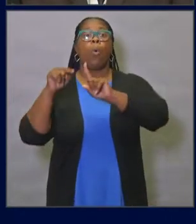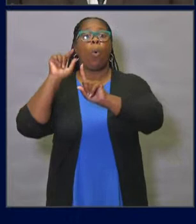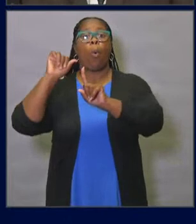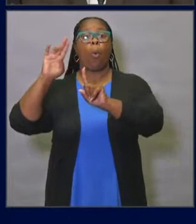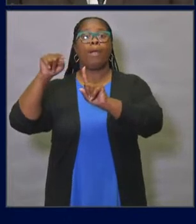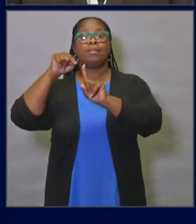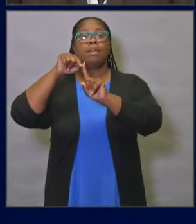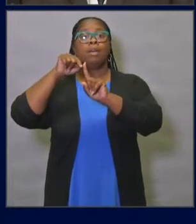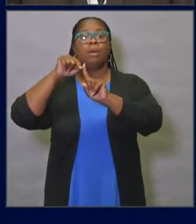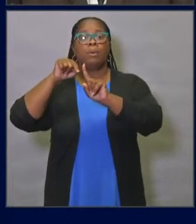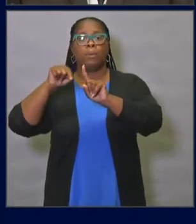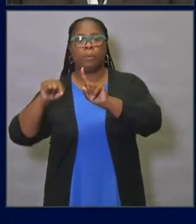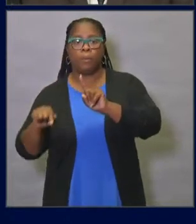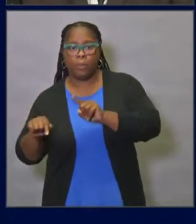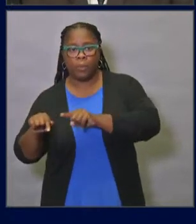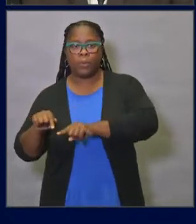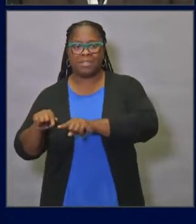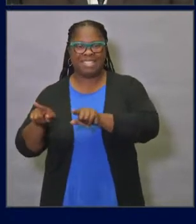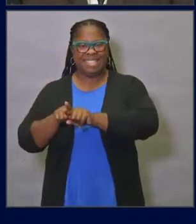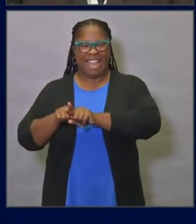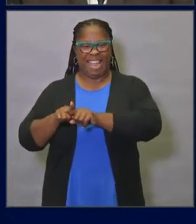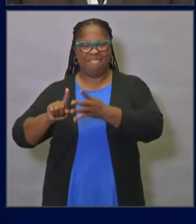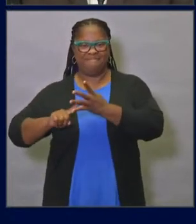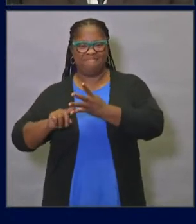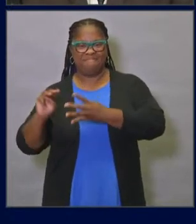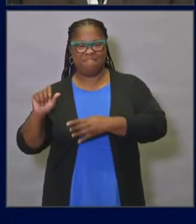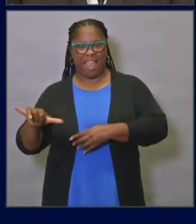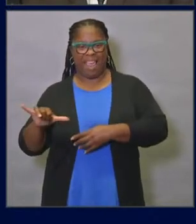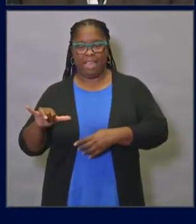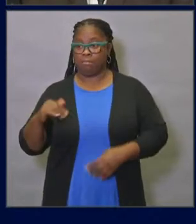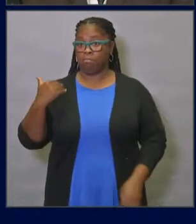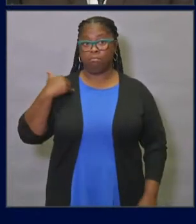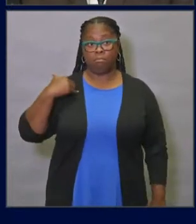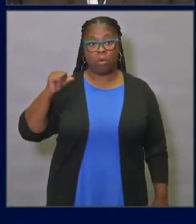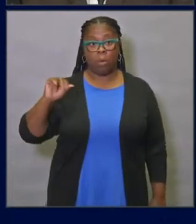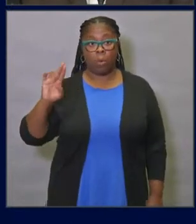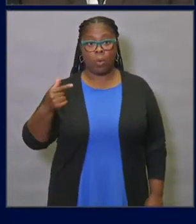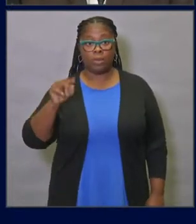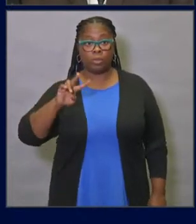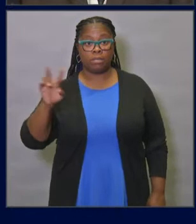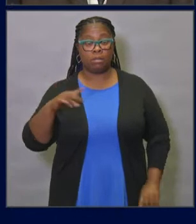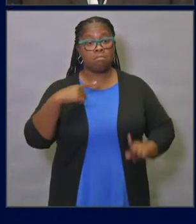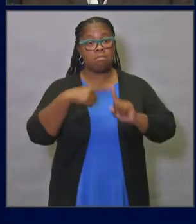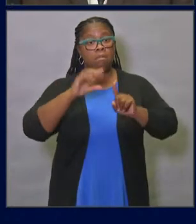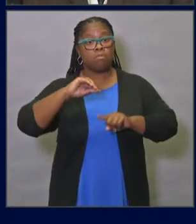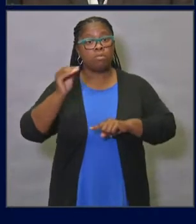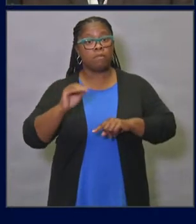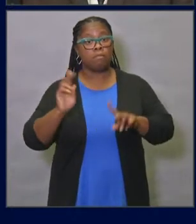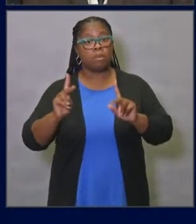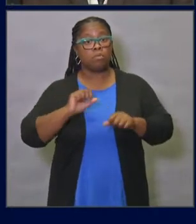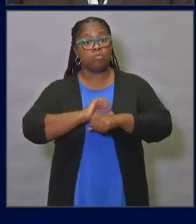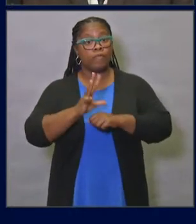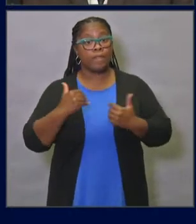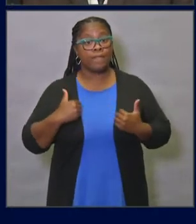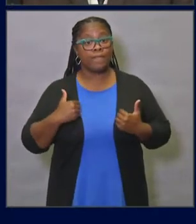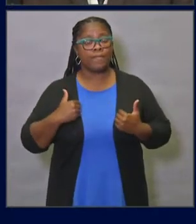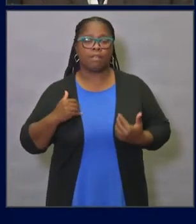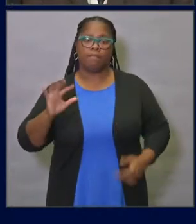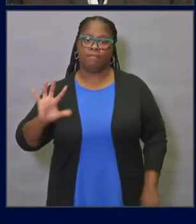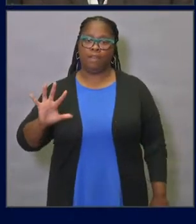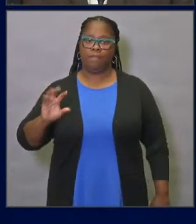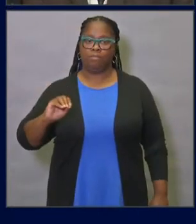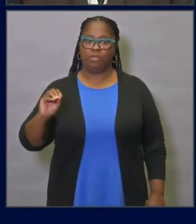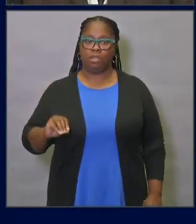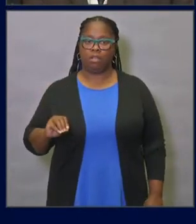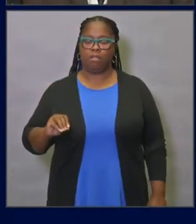at their lowest point in late May. On August 22nd, the positivity rate in Los Angeles County was 5%.